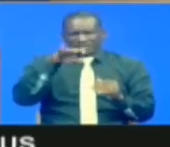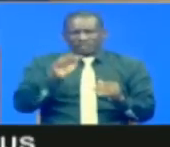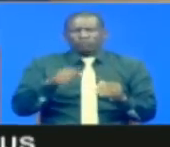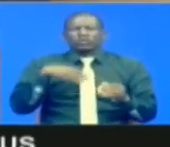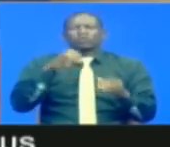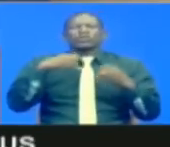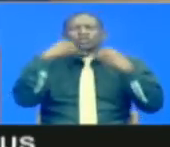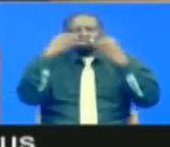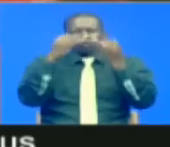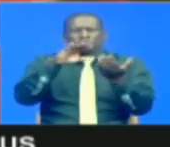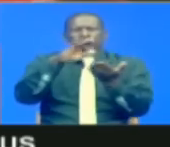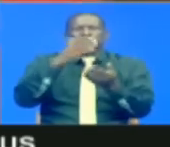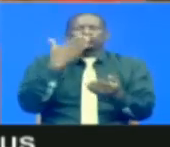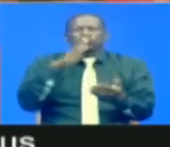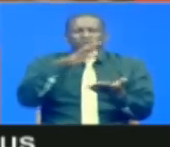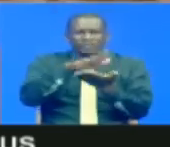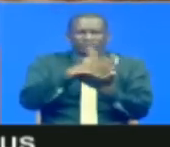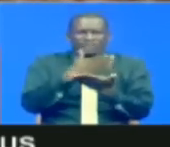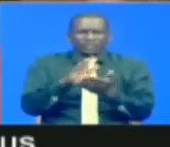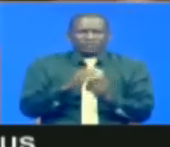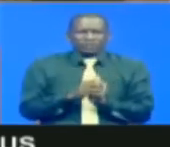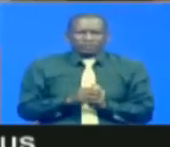the sugar sector.